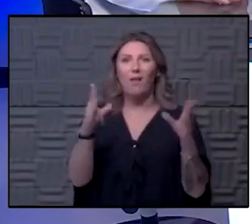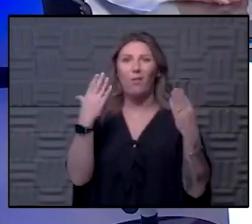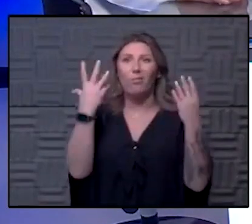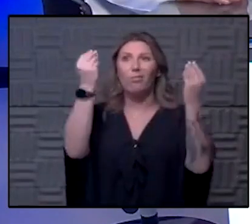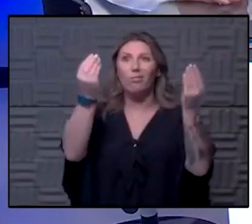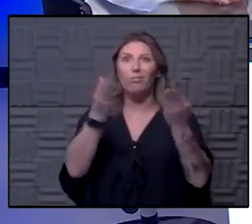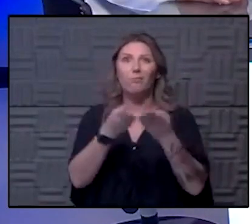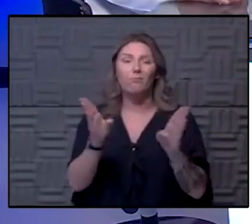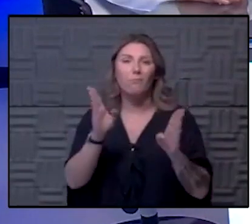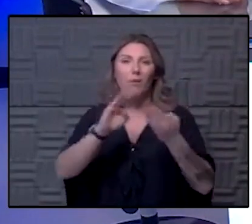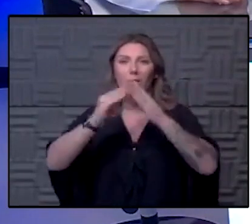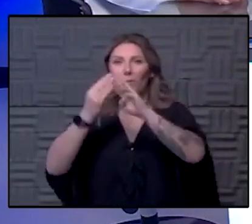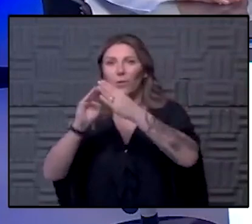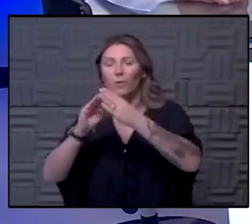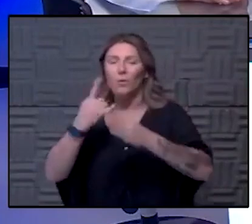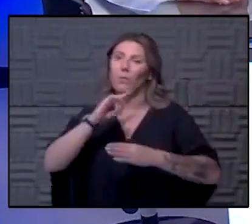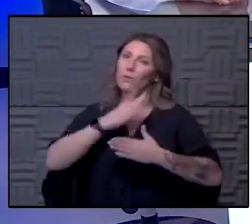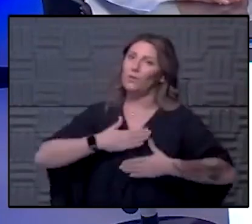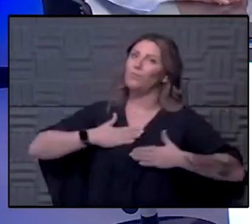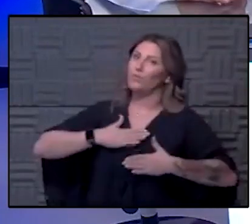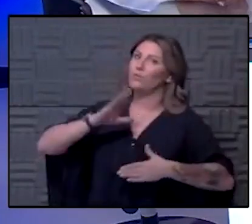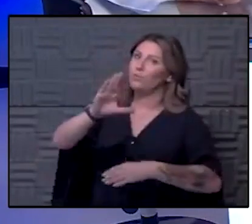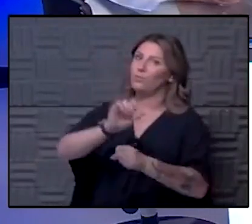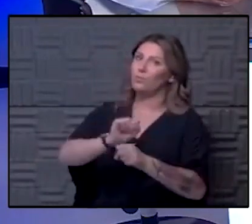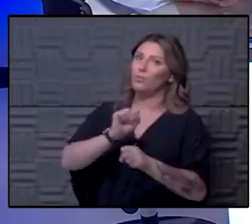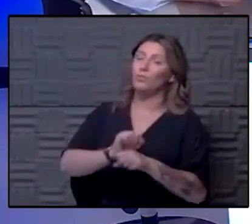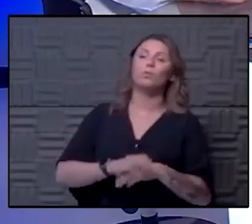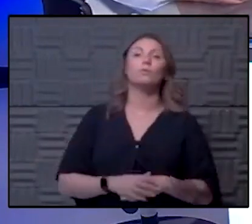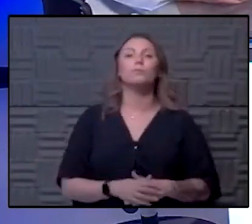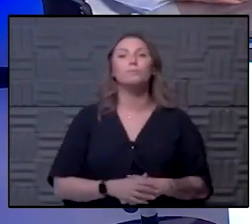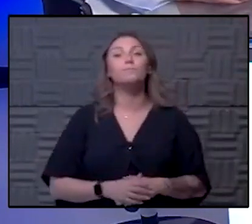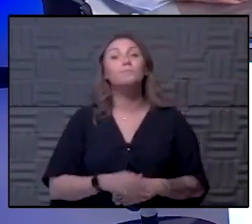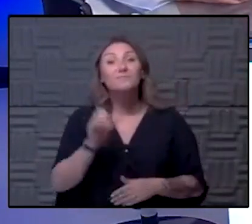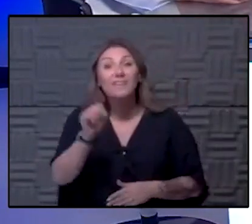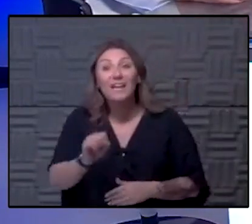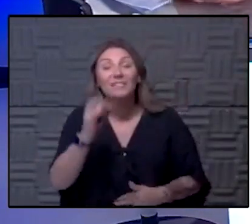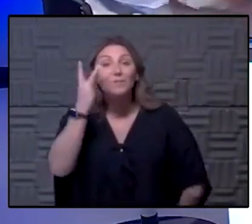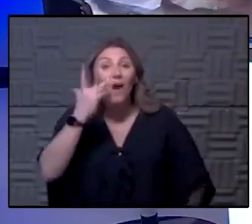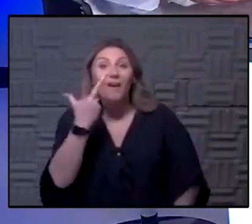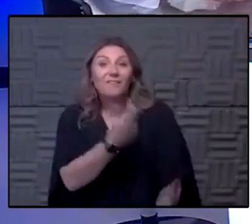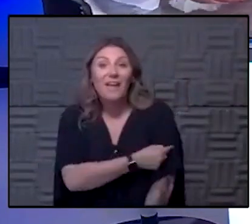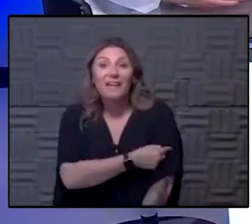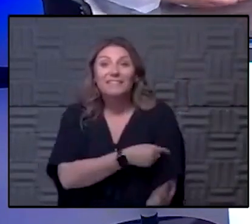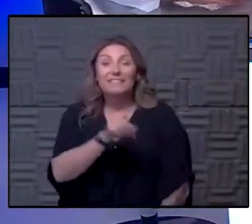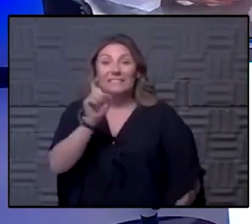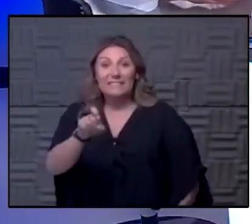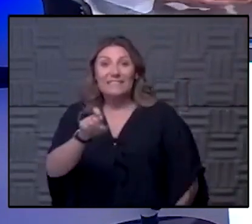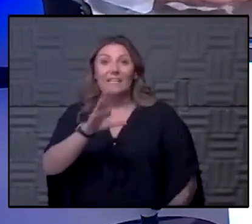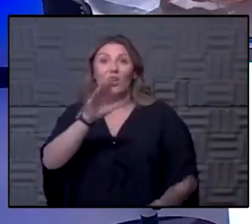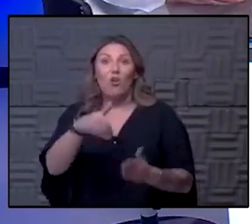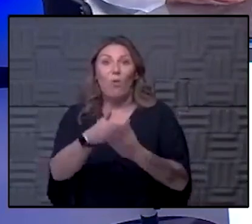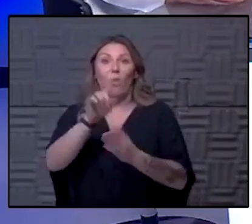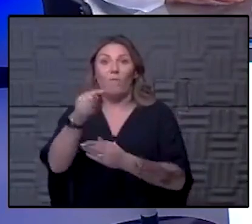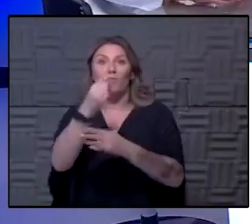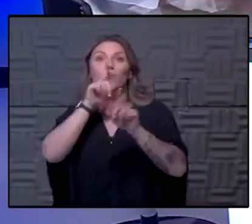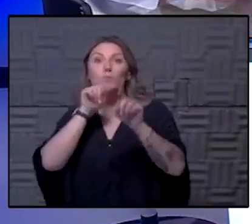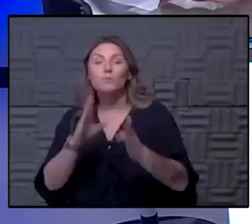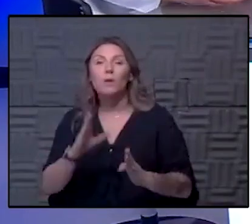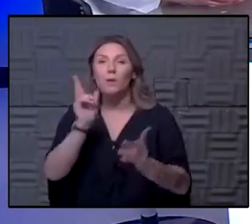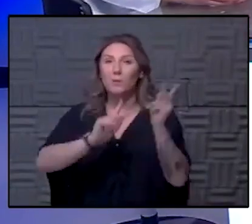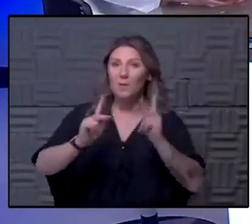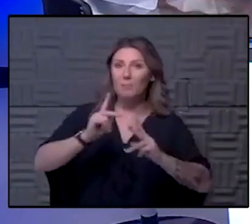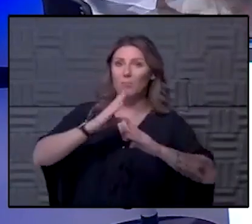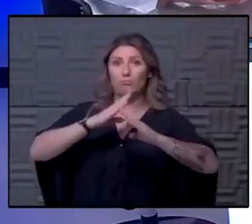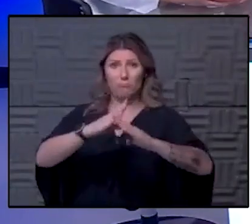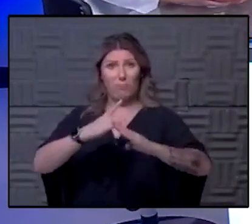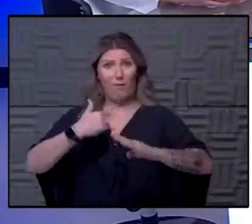we really appreciate it. Is. Yeah, that's why you want to be vaccinated. That's why we want to get our first responders, those people that protect us, get